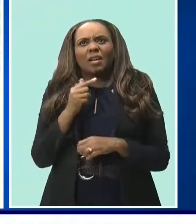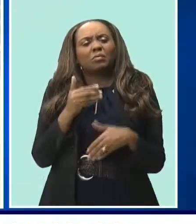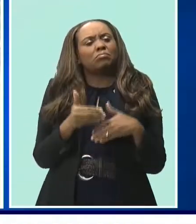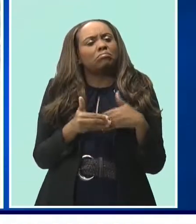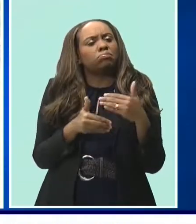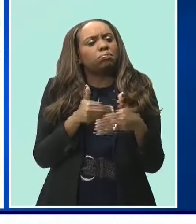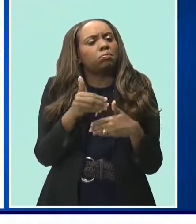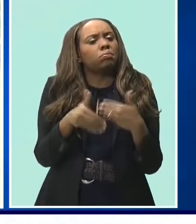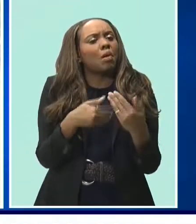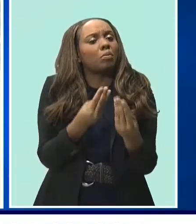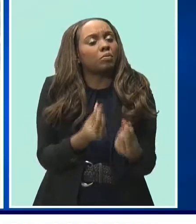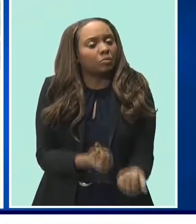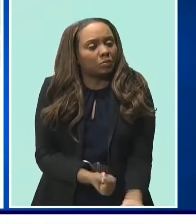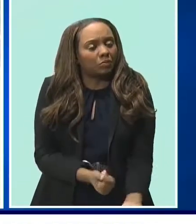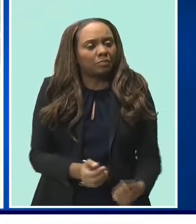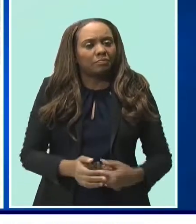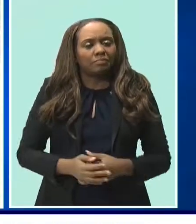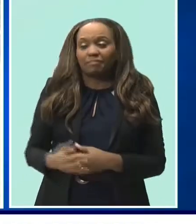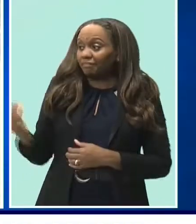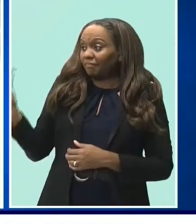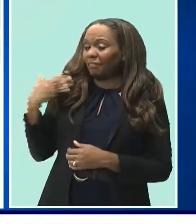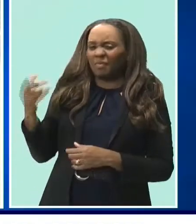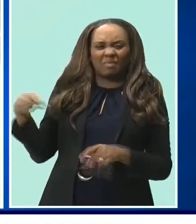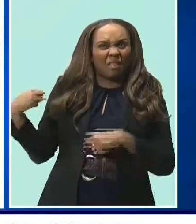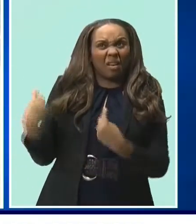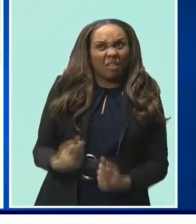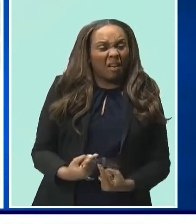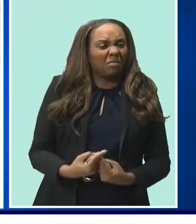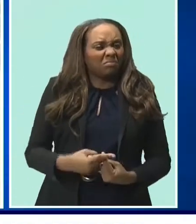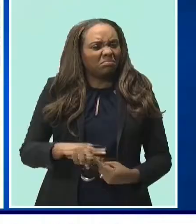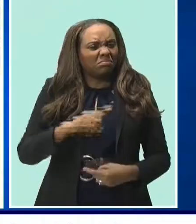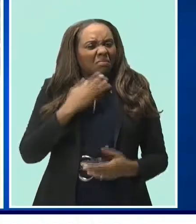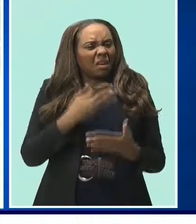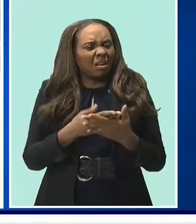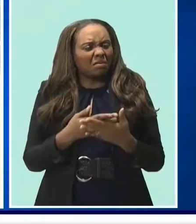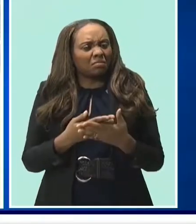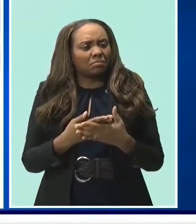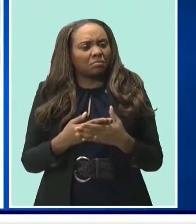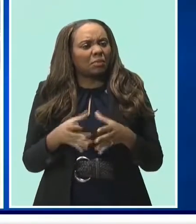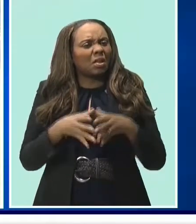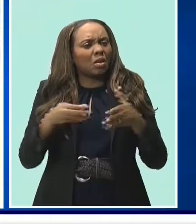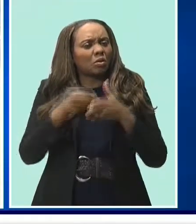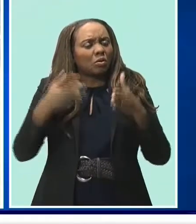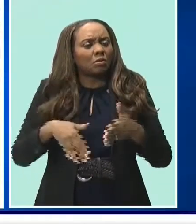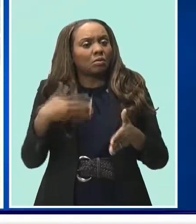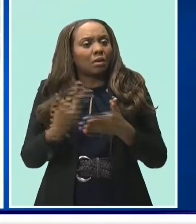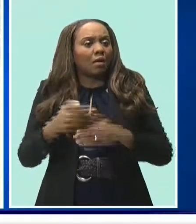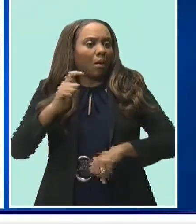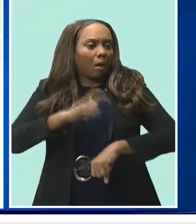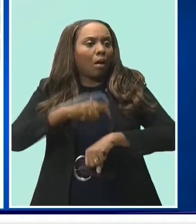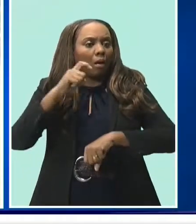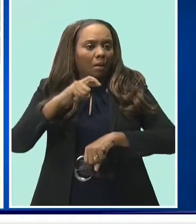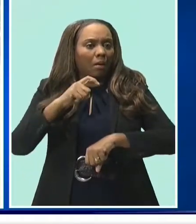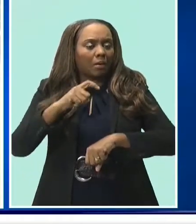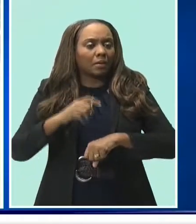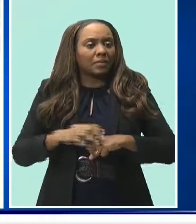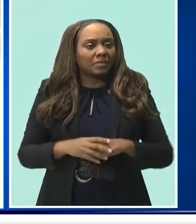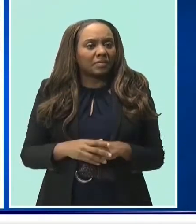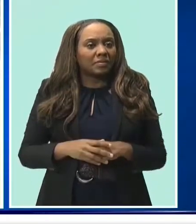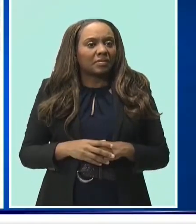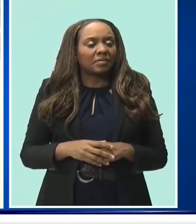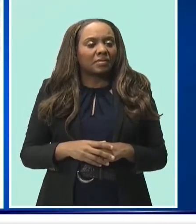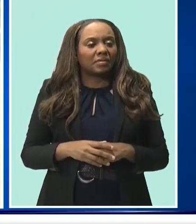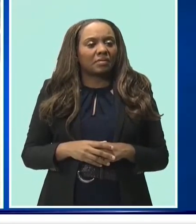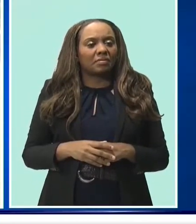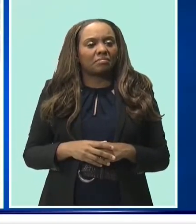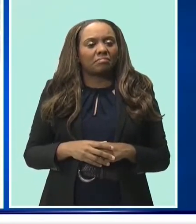smoothly. It's been going well. A number of the students arrived on time, and they did, of course, the necessary